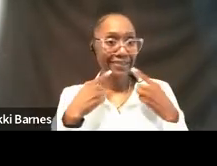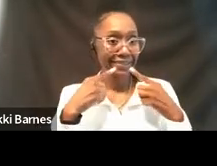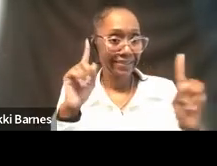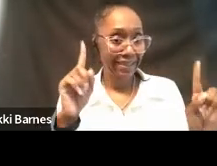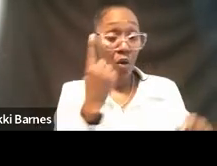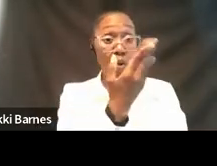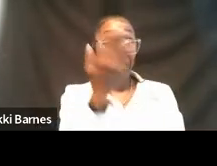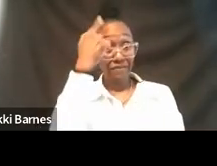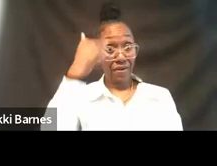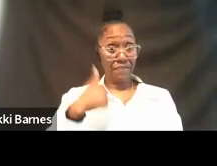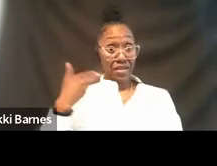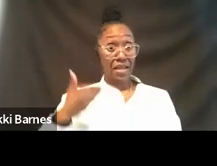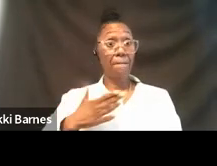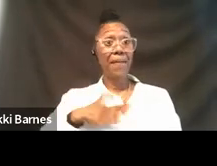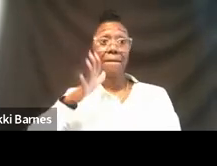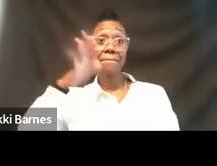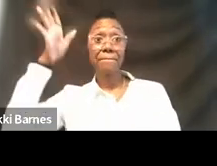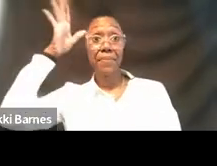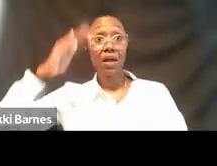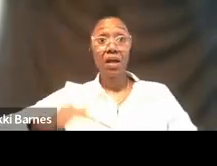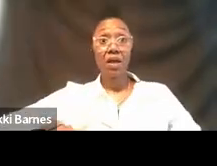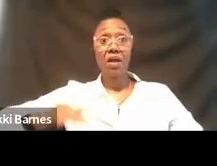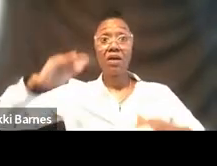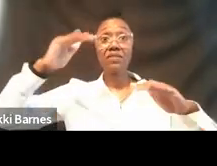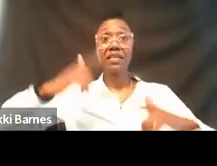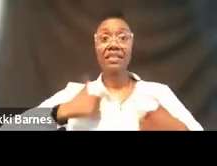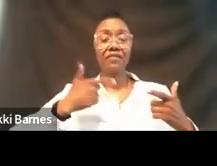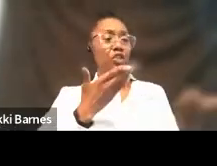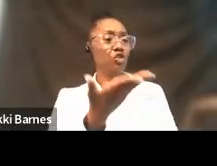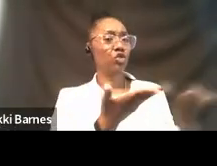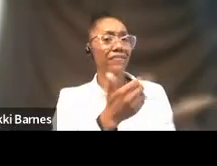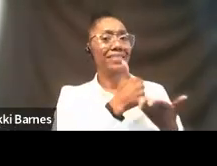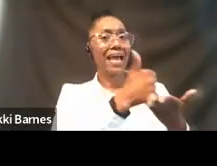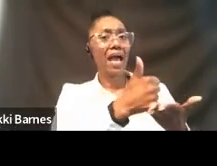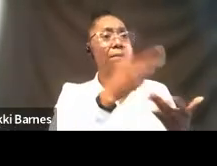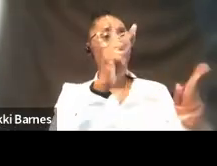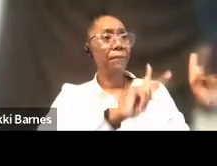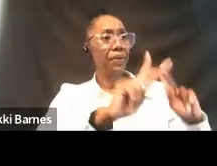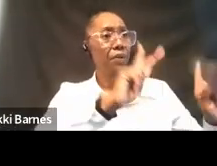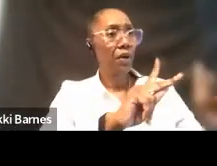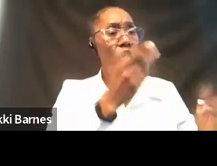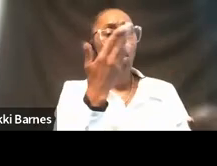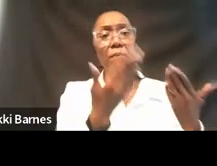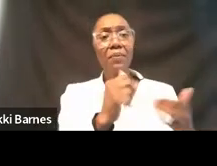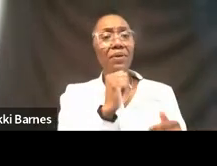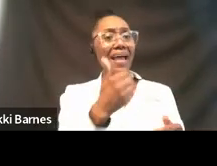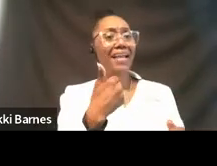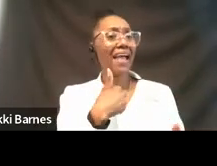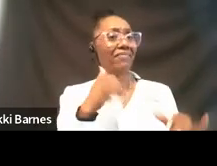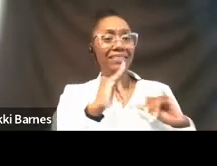for me is that my parents raised me to live a life of service, to always help others who may or may not have had the same advantages that I